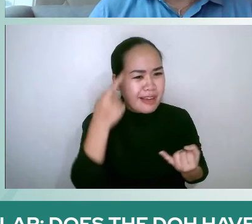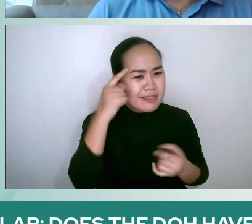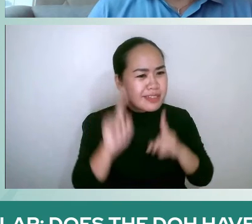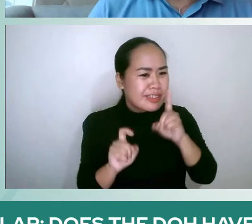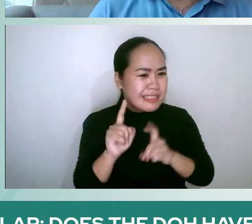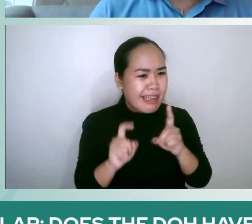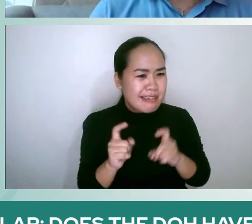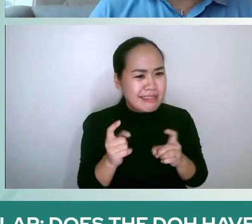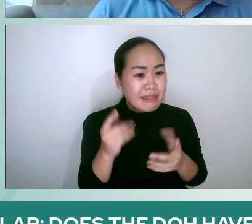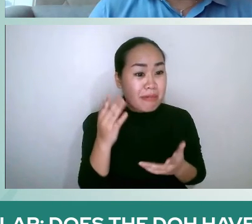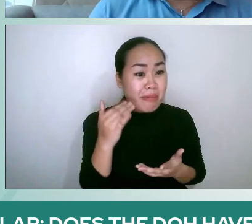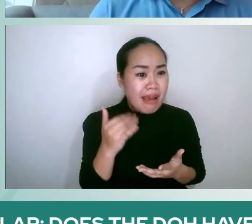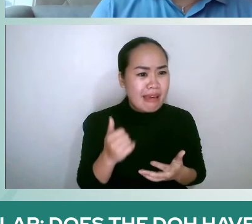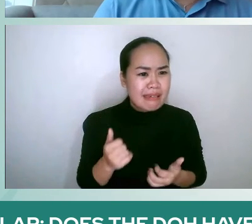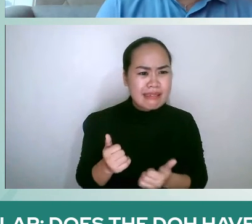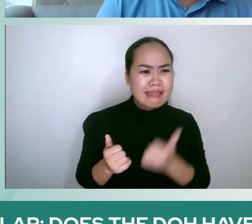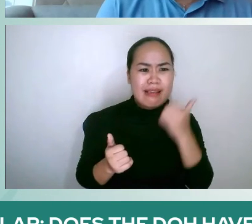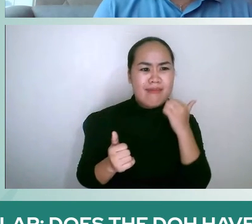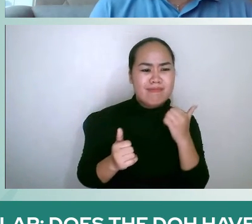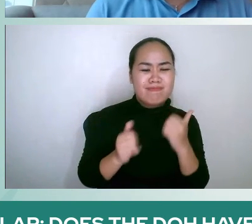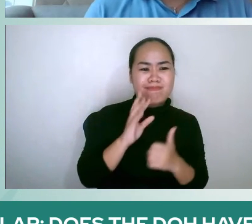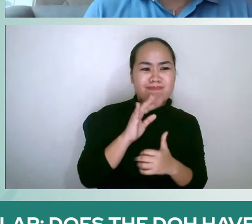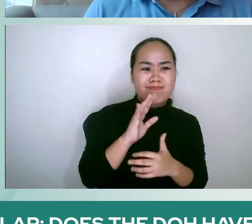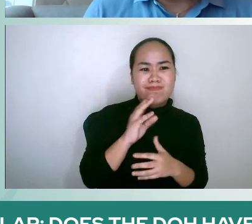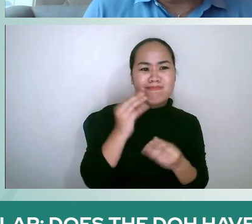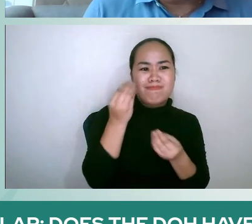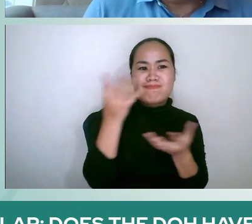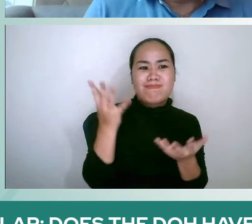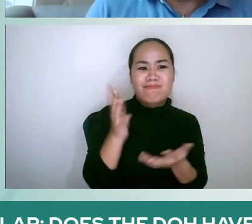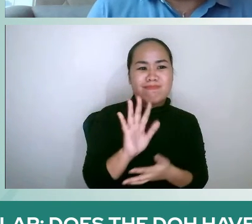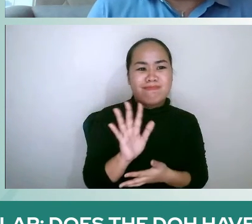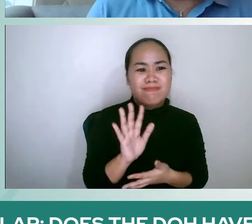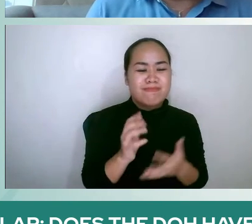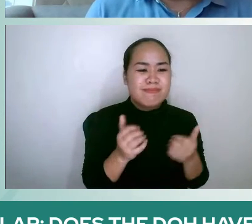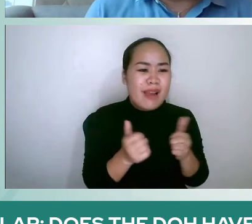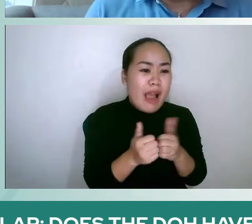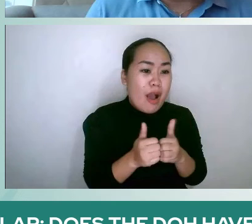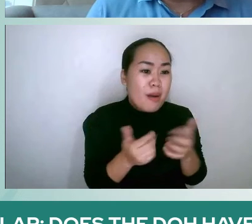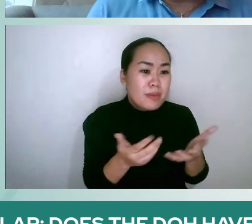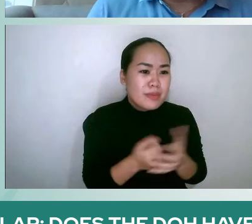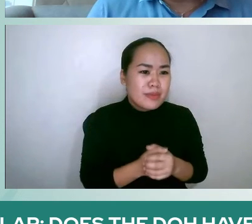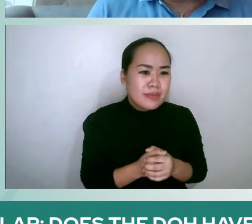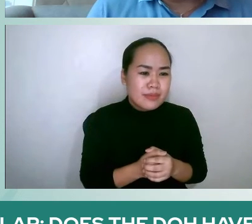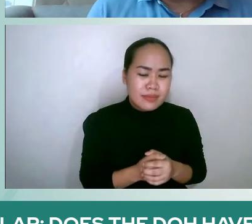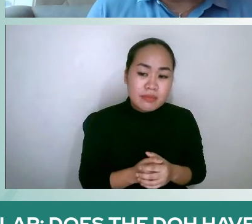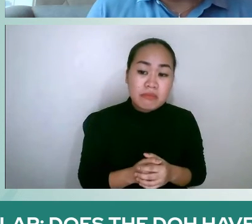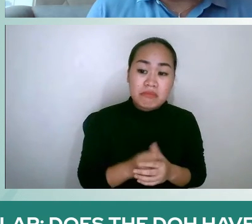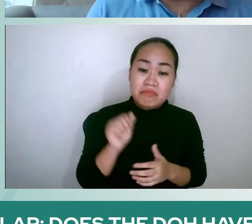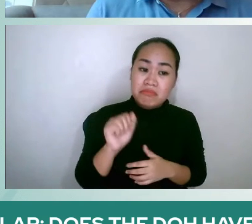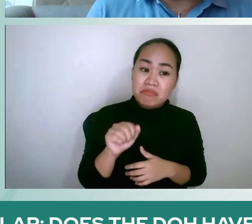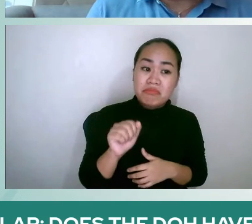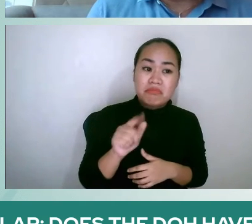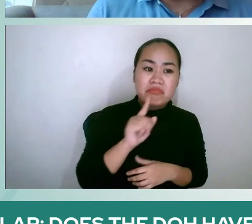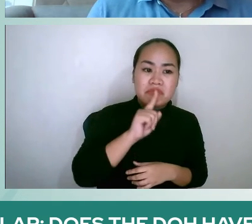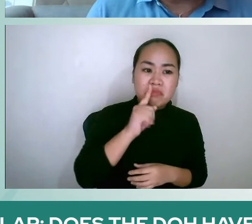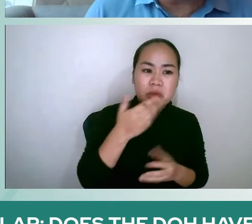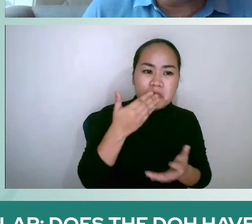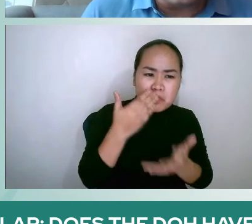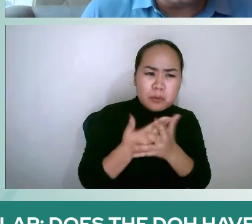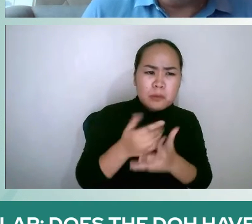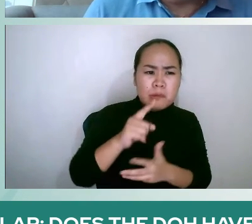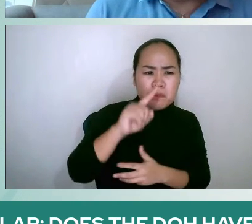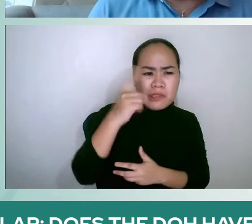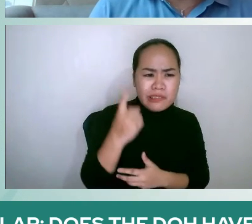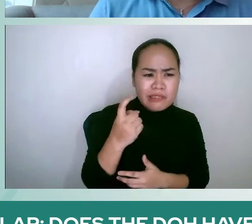Yeah, yeah, that's a good question, Dr. Ricky. So the vaccine hesitancy problem in the Philippines is really